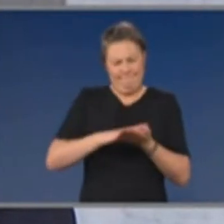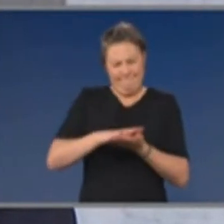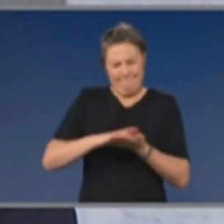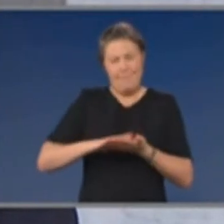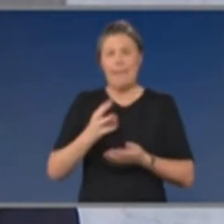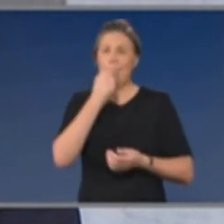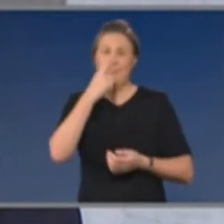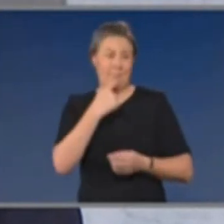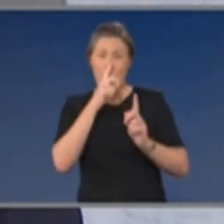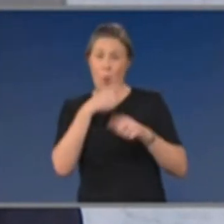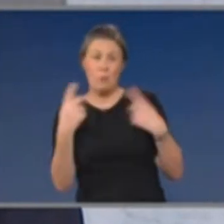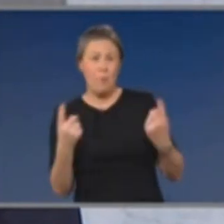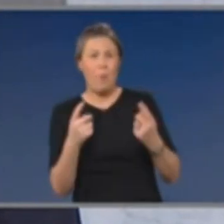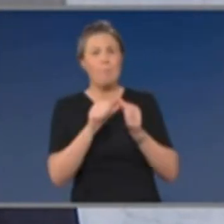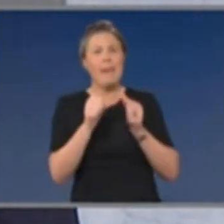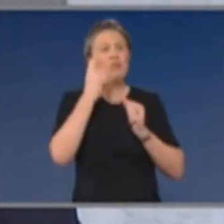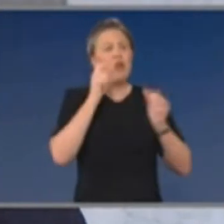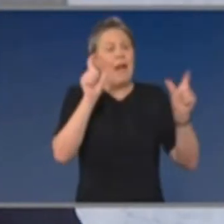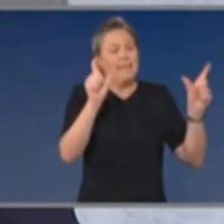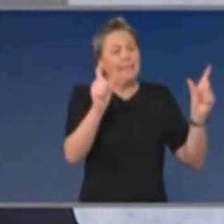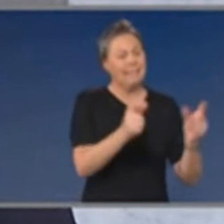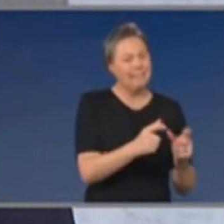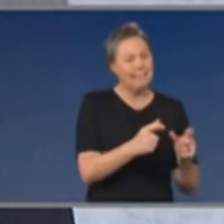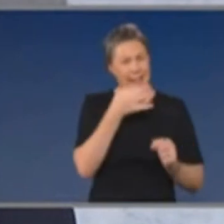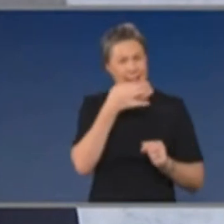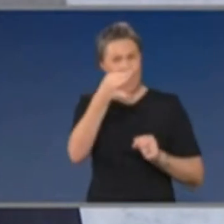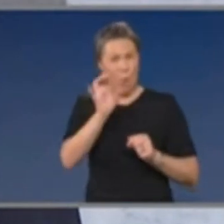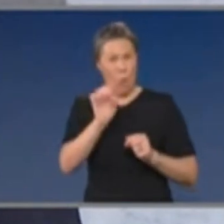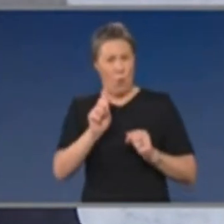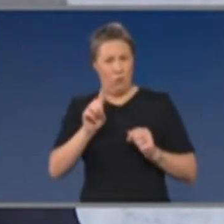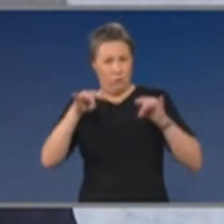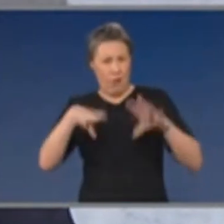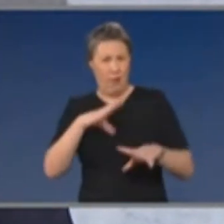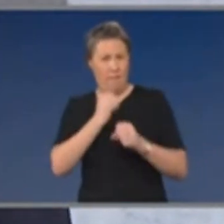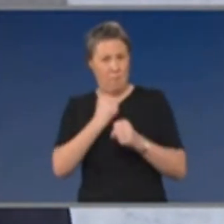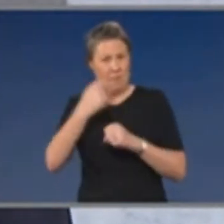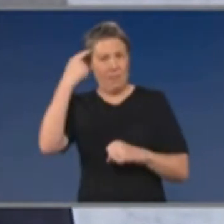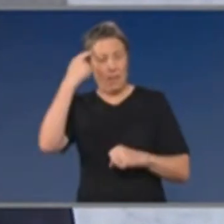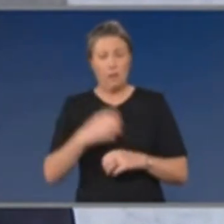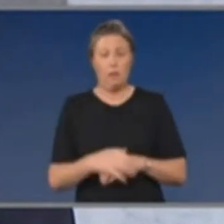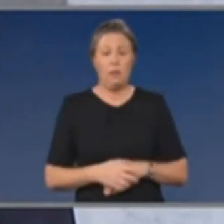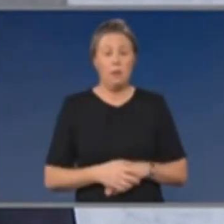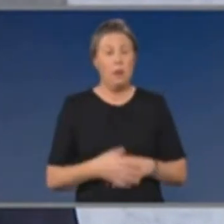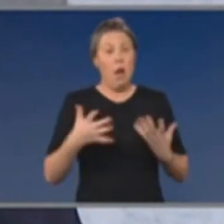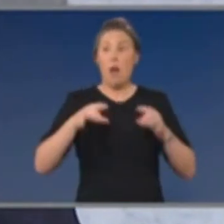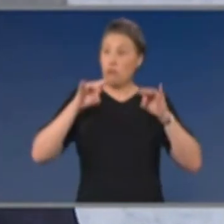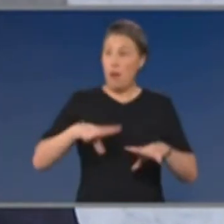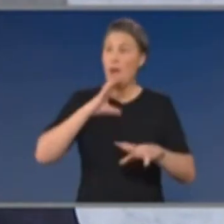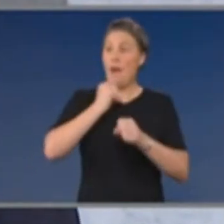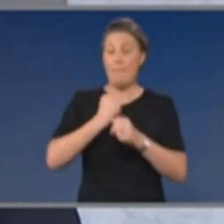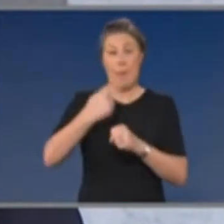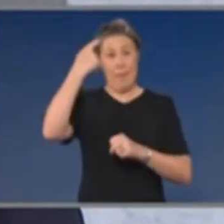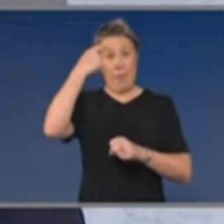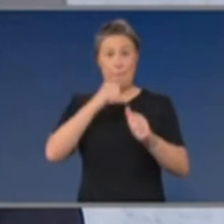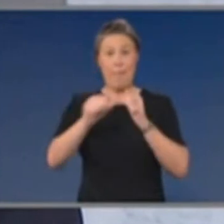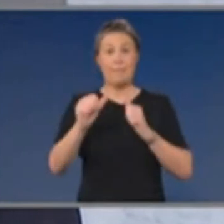is National Cabinet's position on it? The National Cabinet's position has always been an aggressive suppression strategy, and